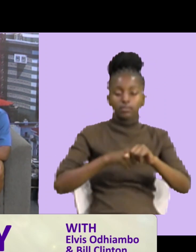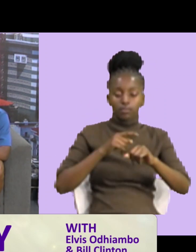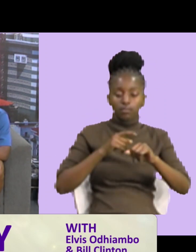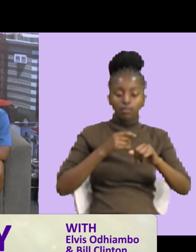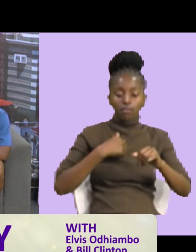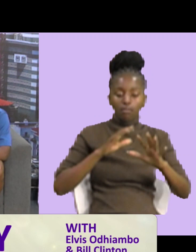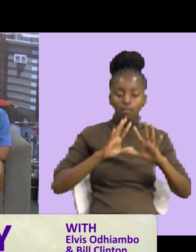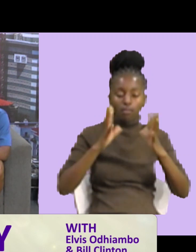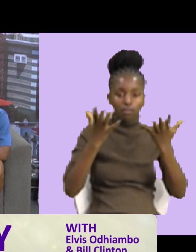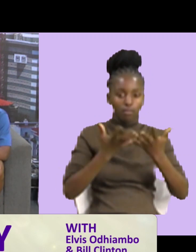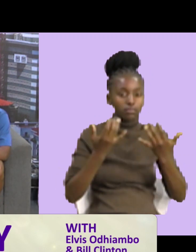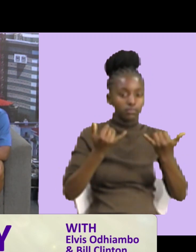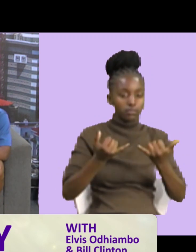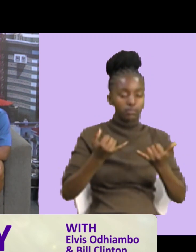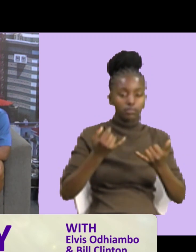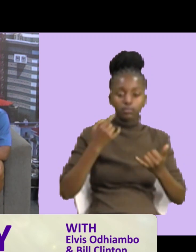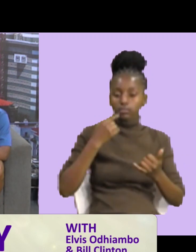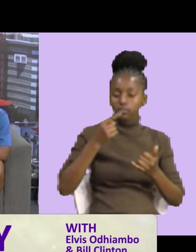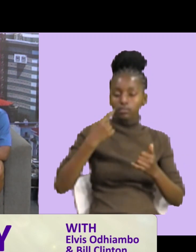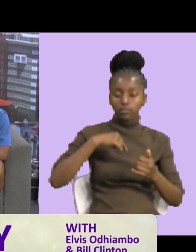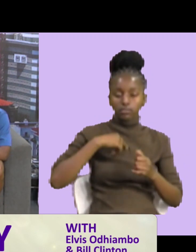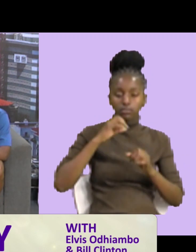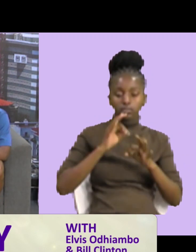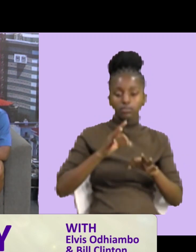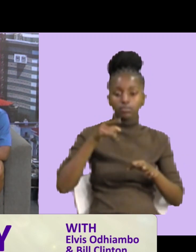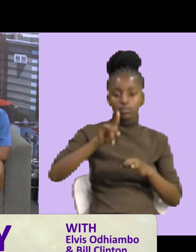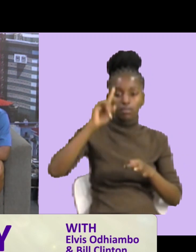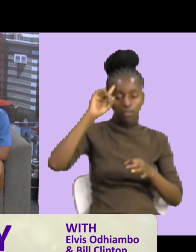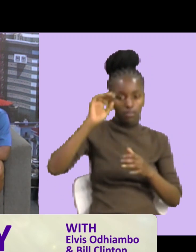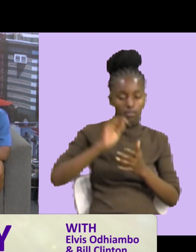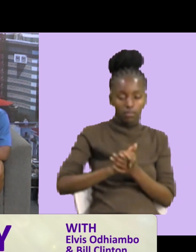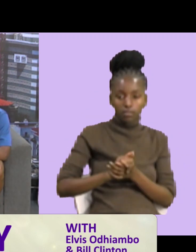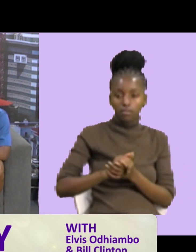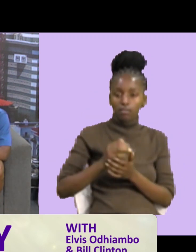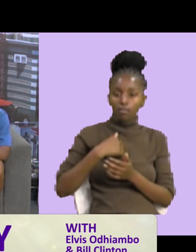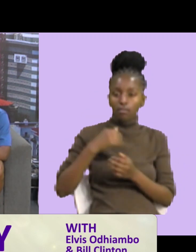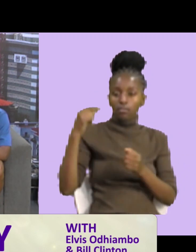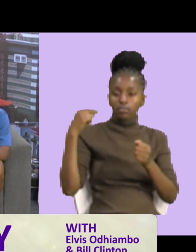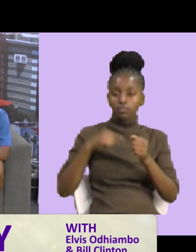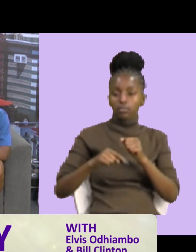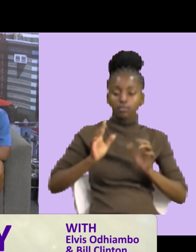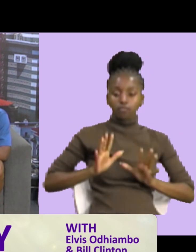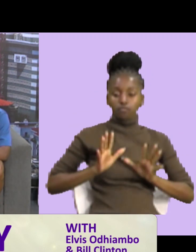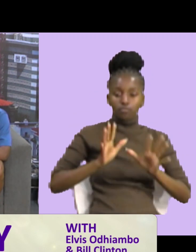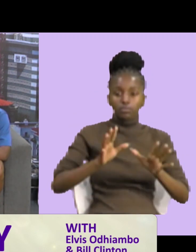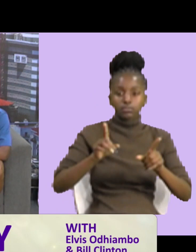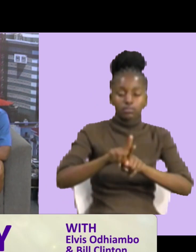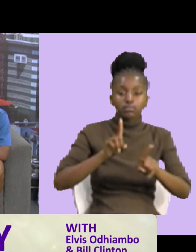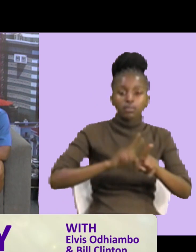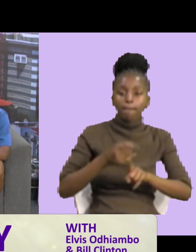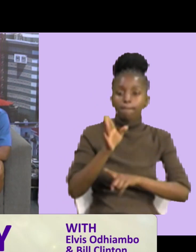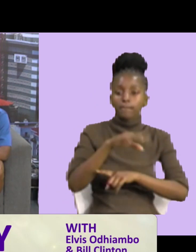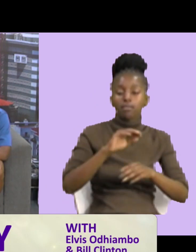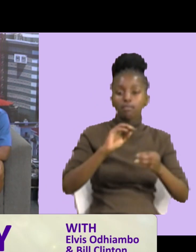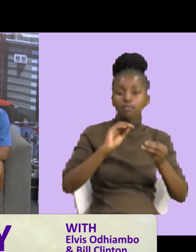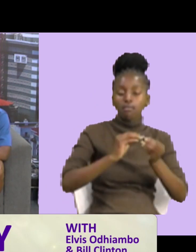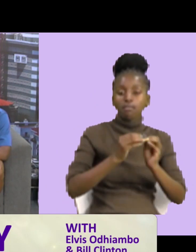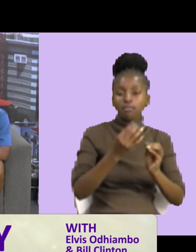he's suitable for the striking place? Ama arudishwe on the wing and number 7 kama kawaida kama zoea?